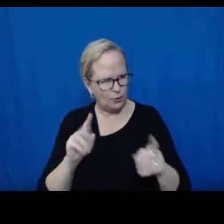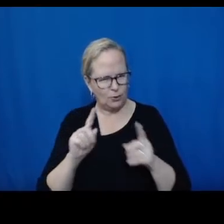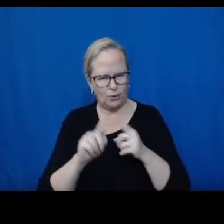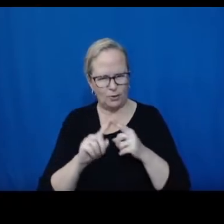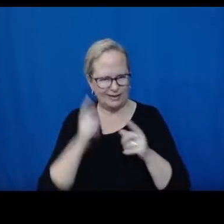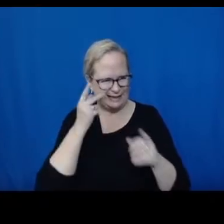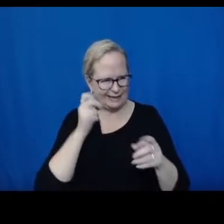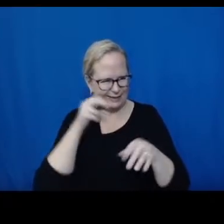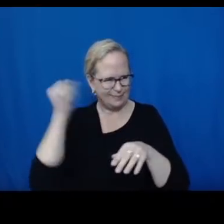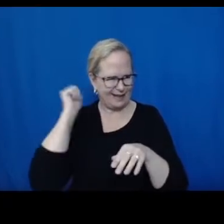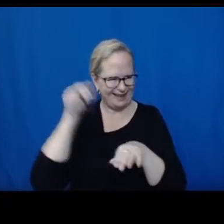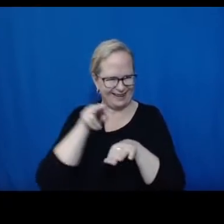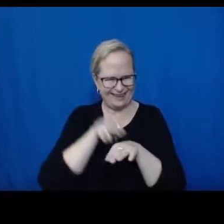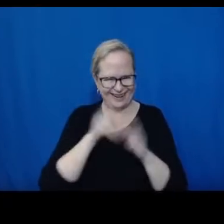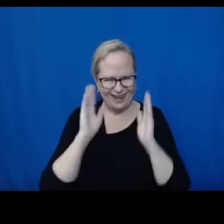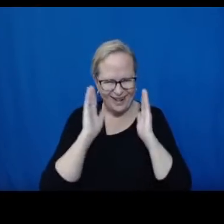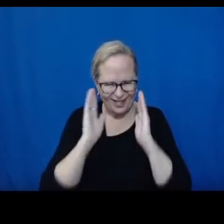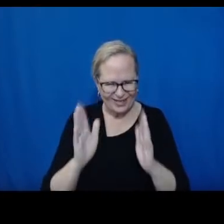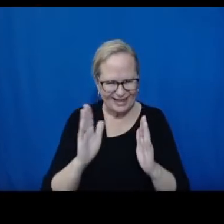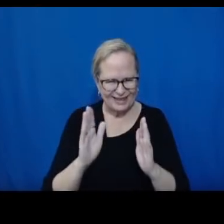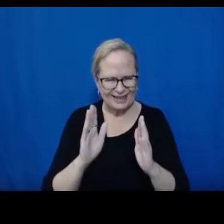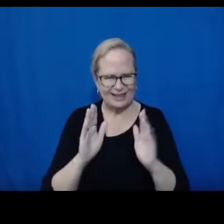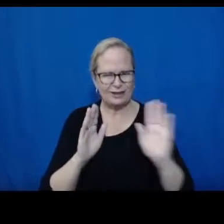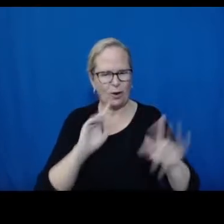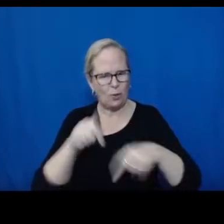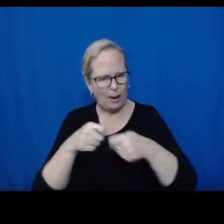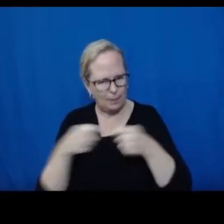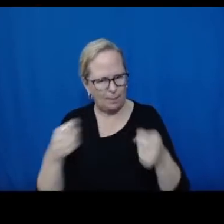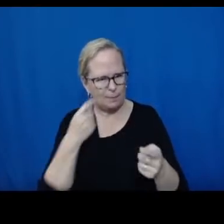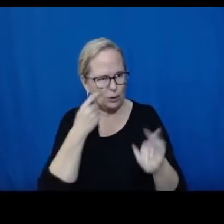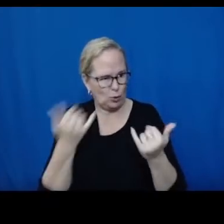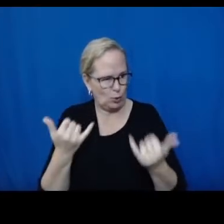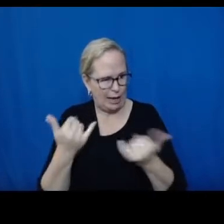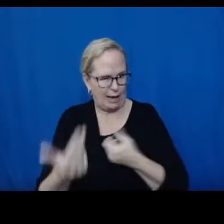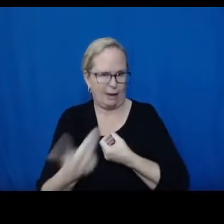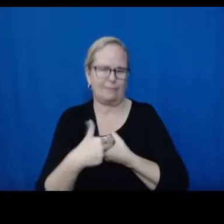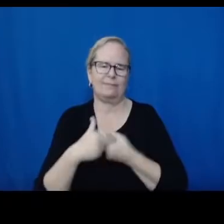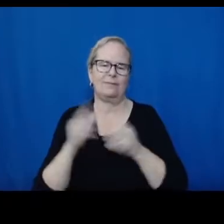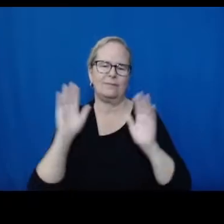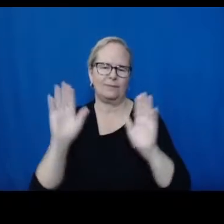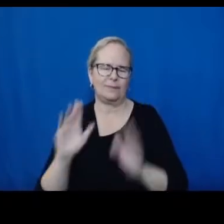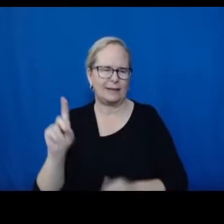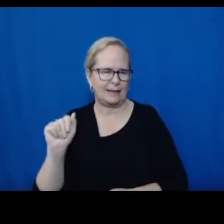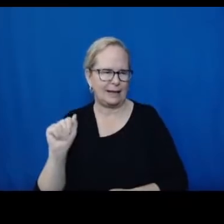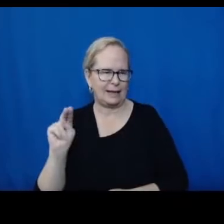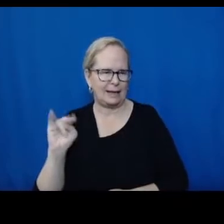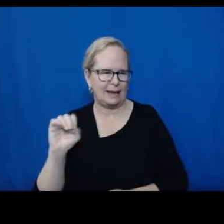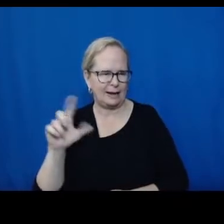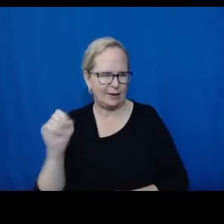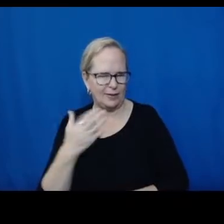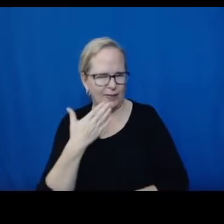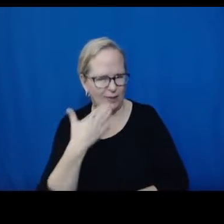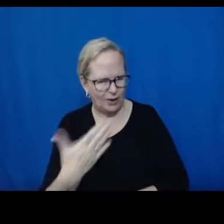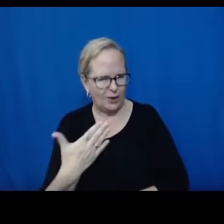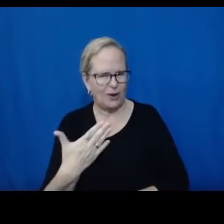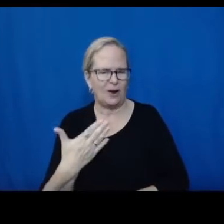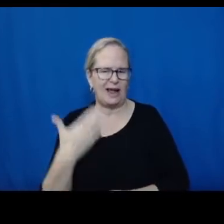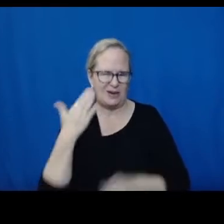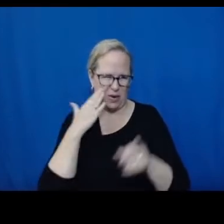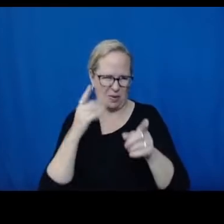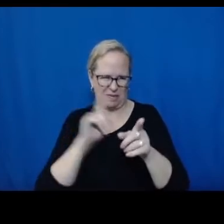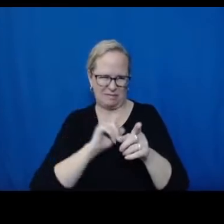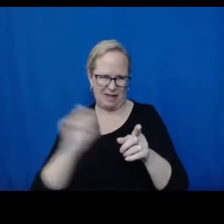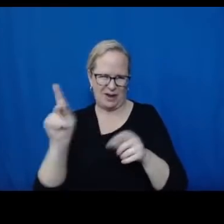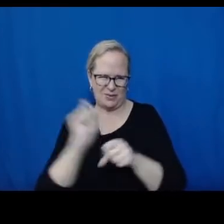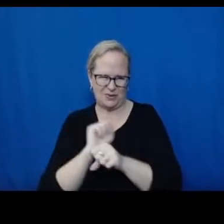Holly, to wrapping up your day early, Danielle, to be with us. And I know that means you will just have to go back to